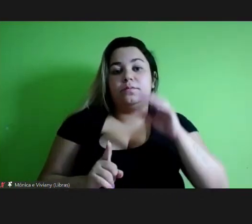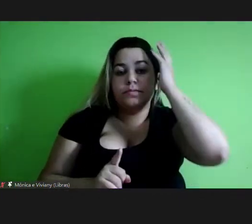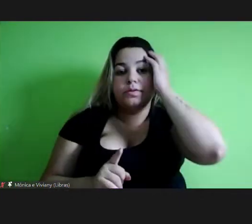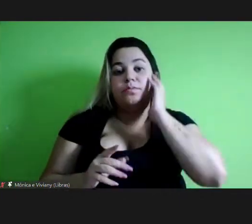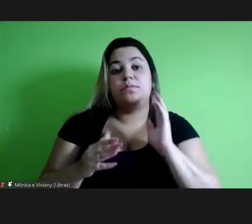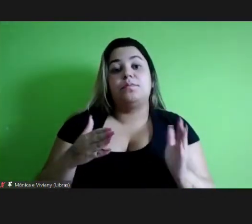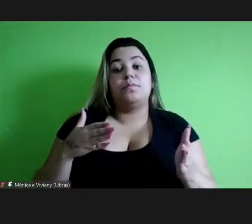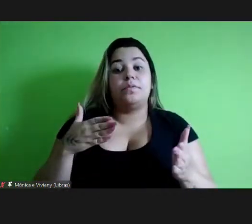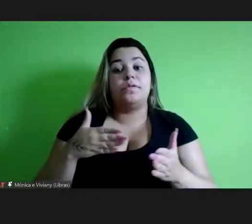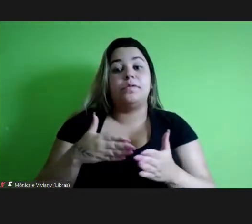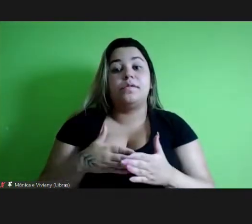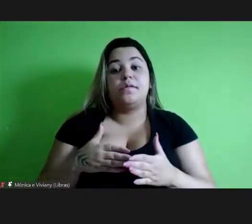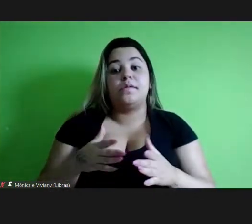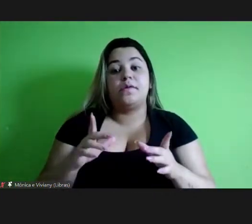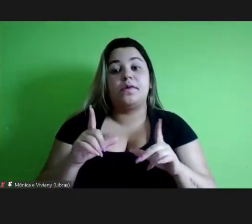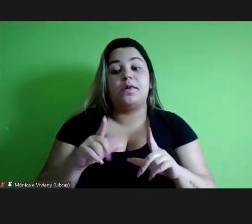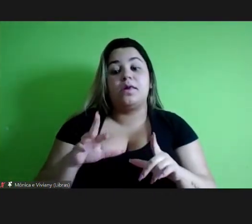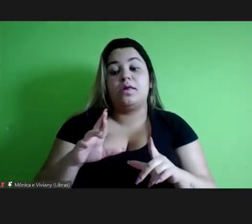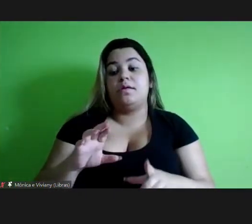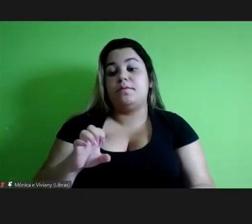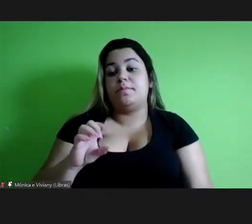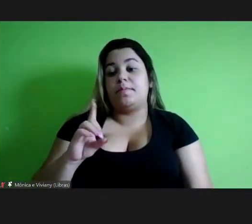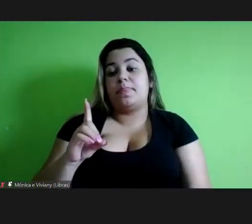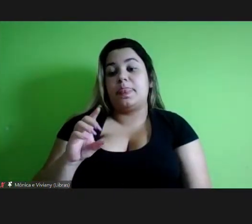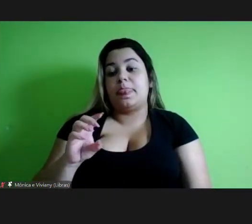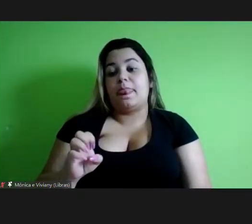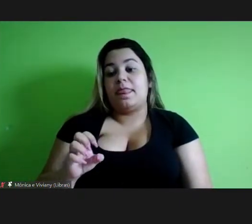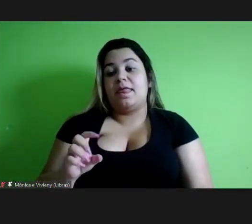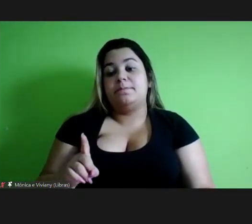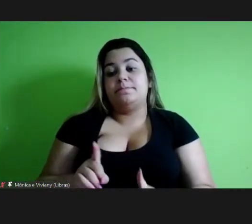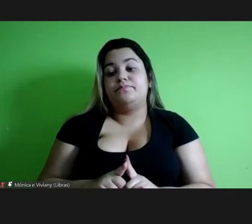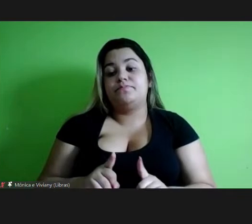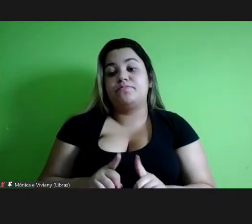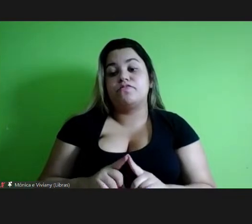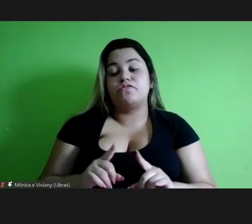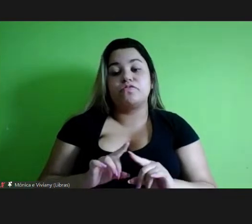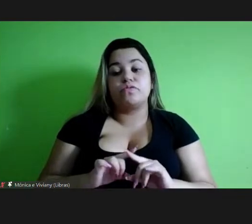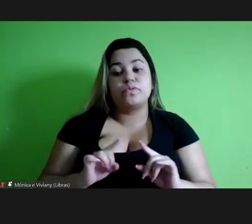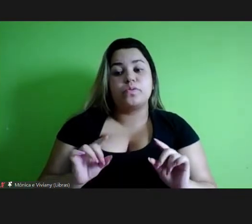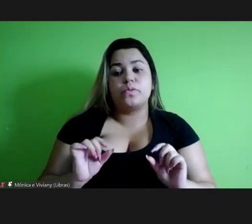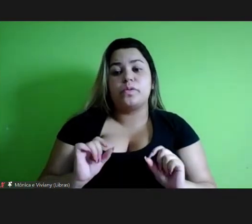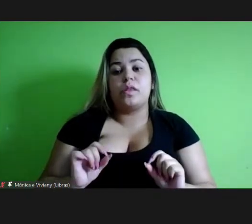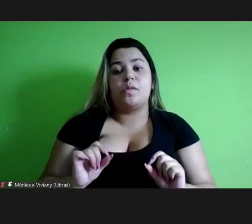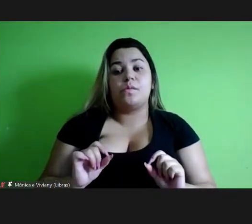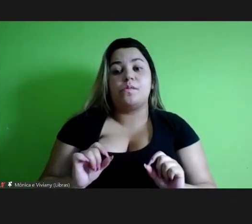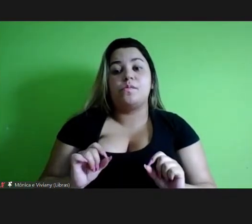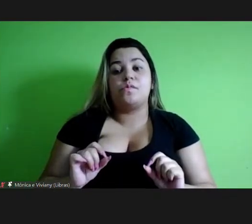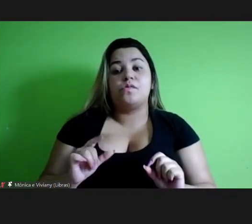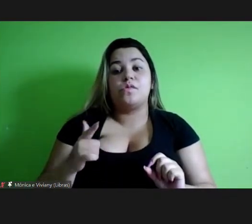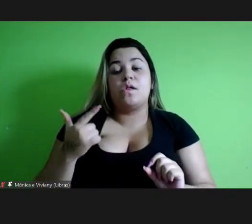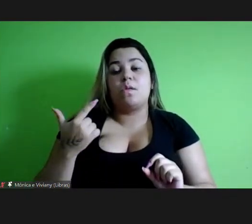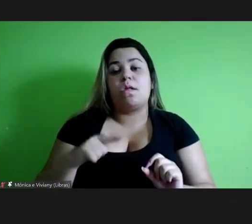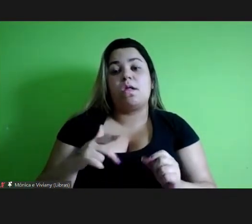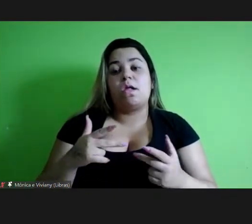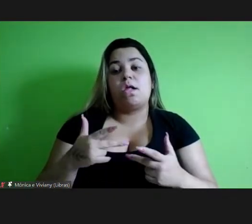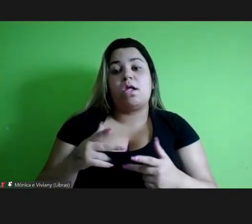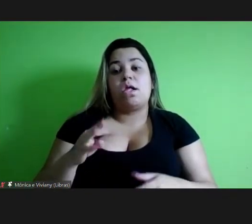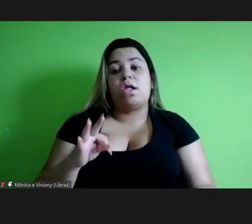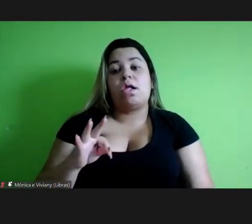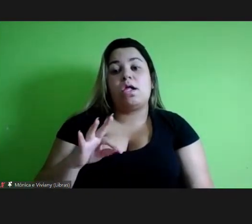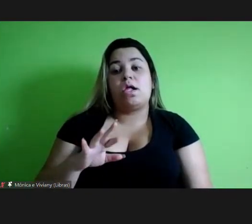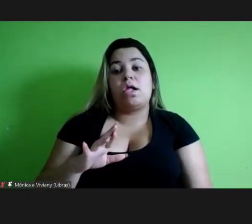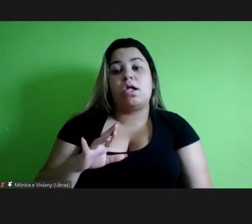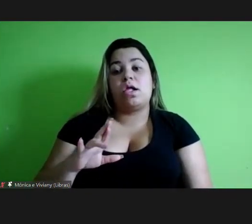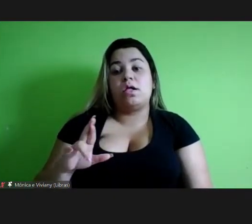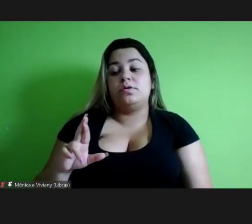this insecurity goes through? It goes through the network of social assistance, but also steps on in